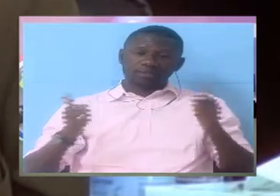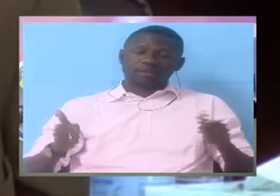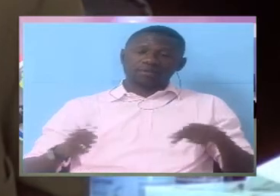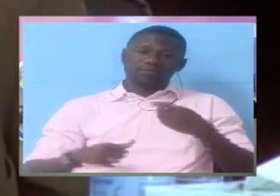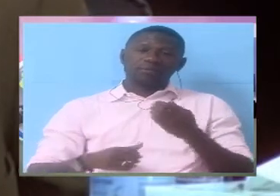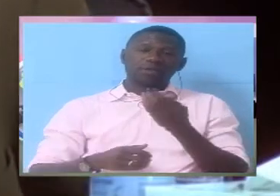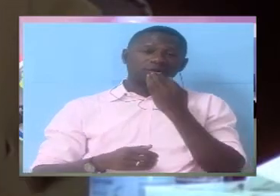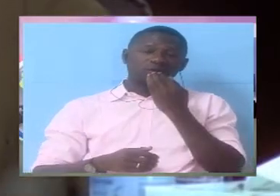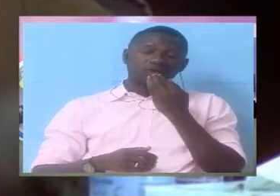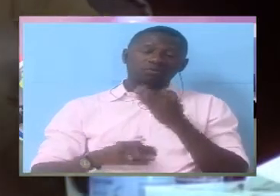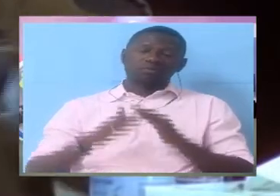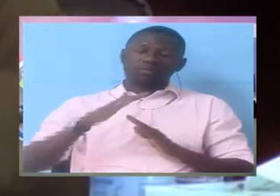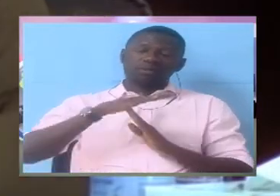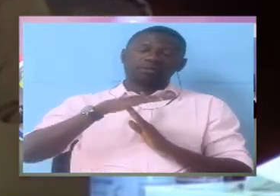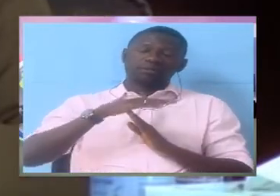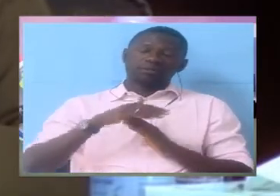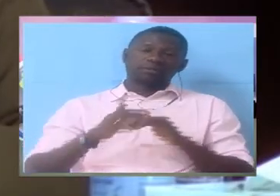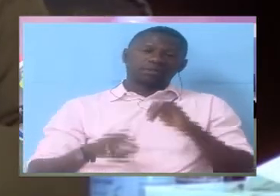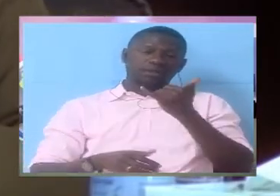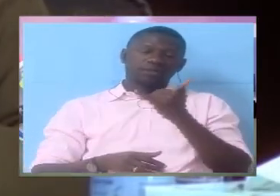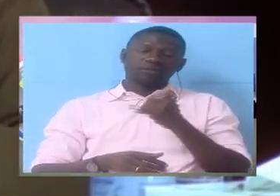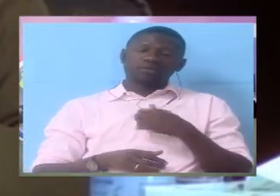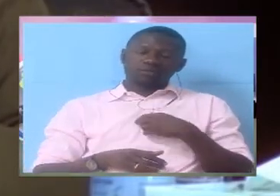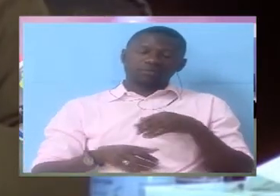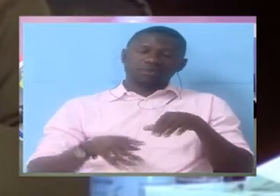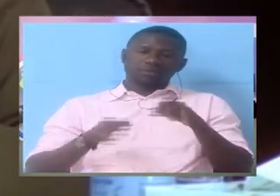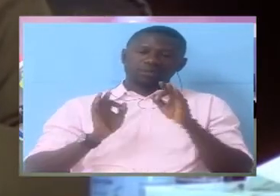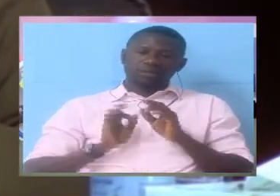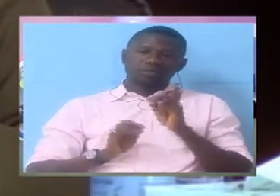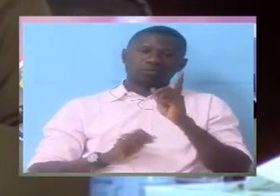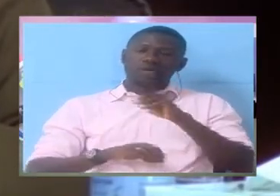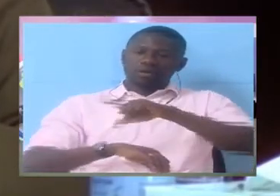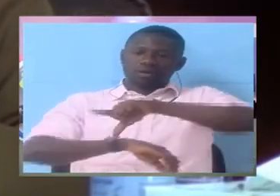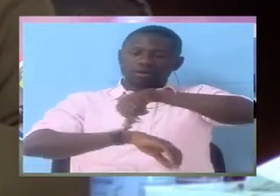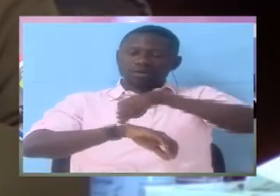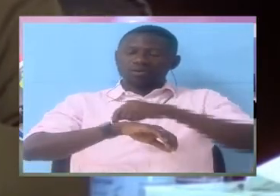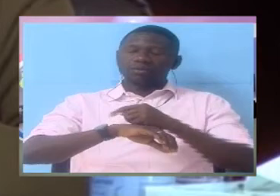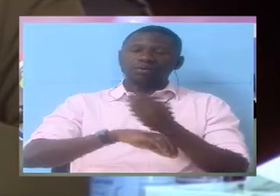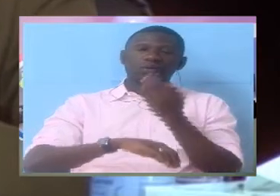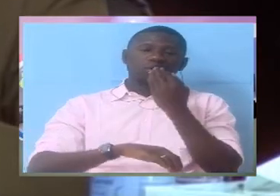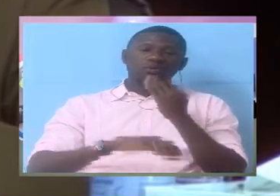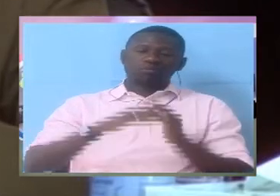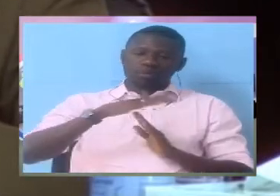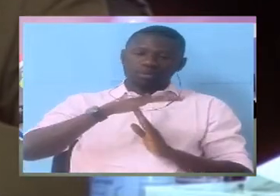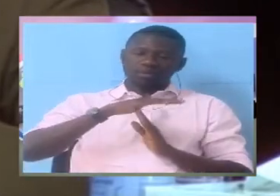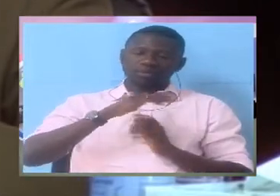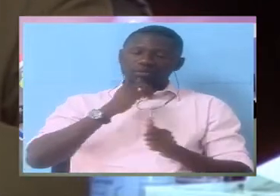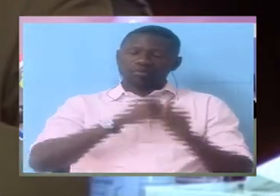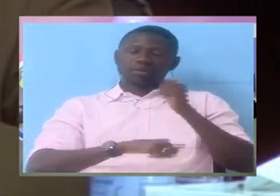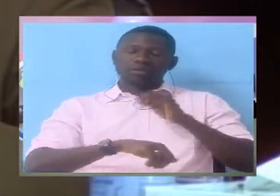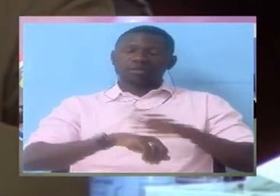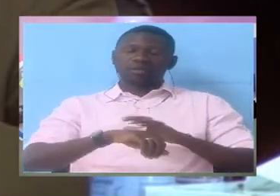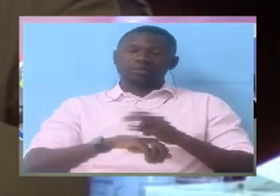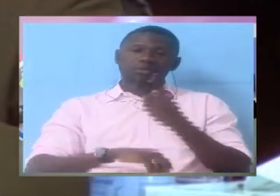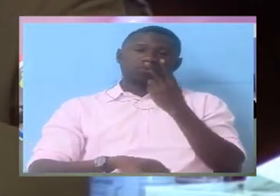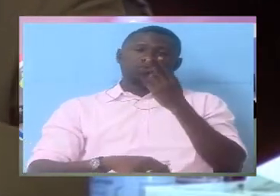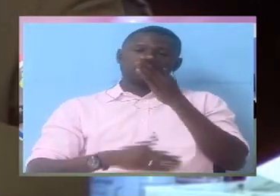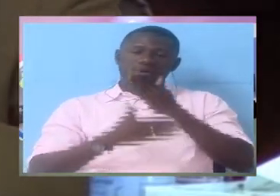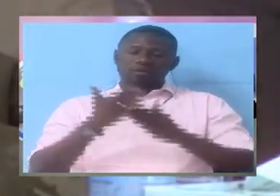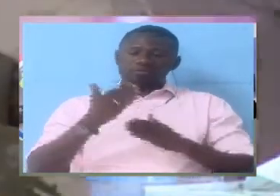Yes, indeed. We'll take 1 hour lunch break and come back at 2:30. Meeting's adjourned.